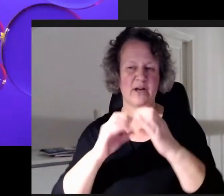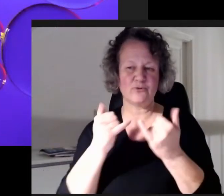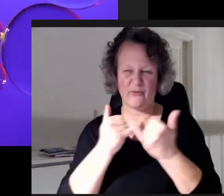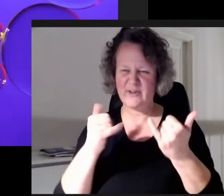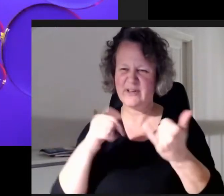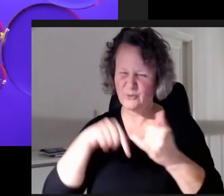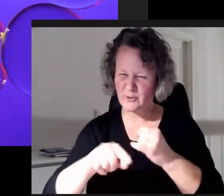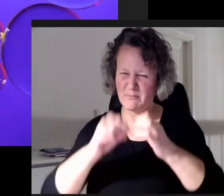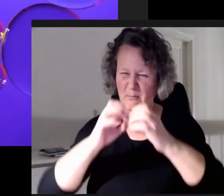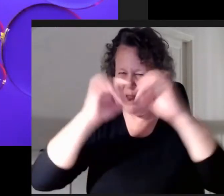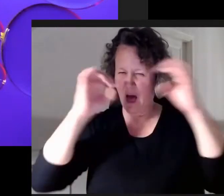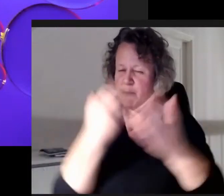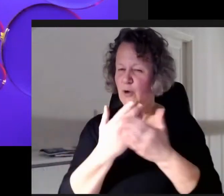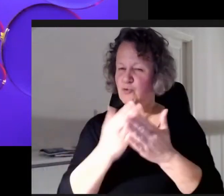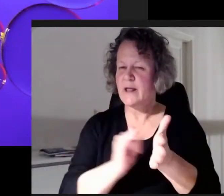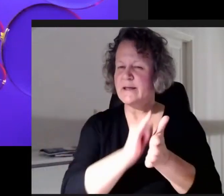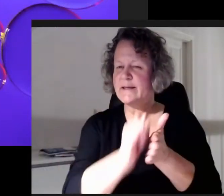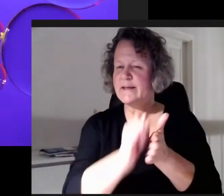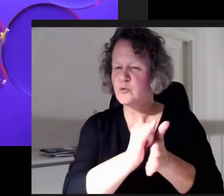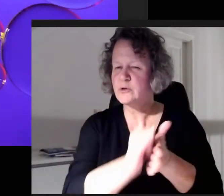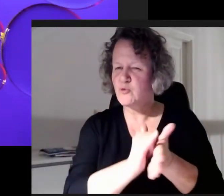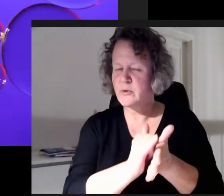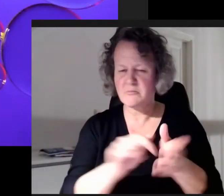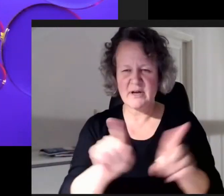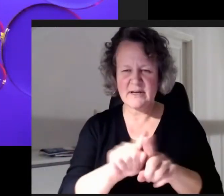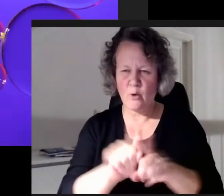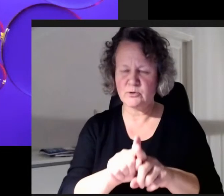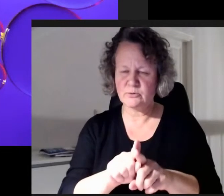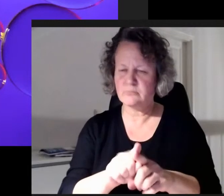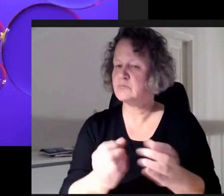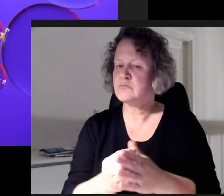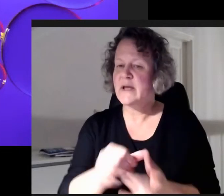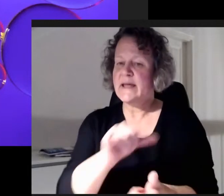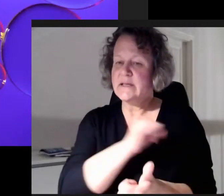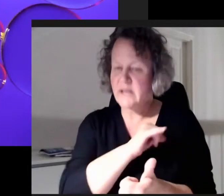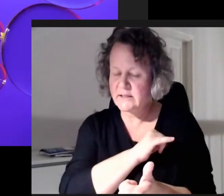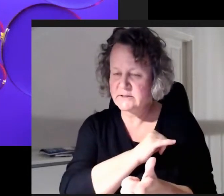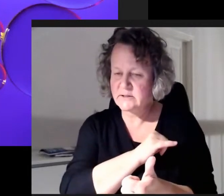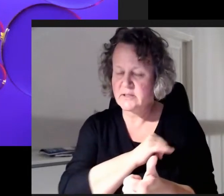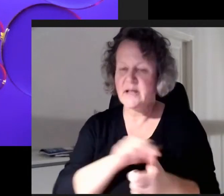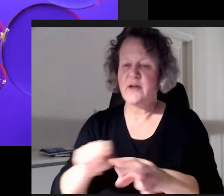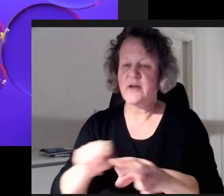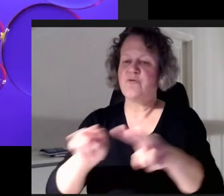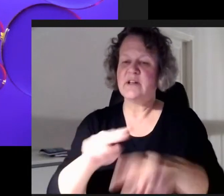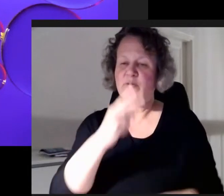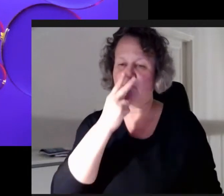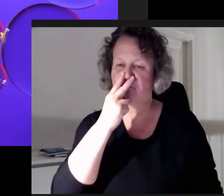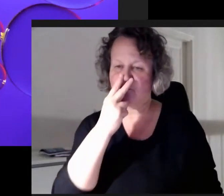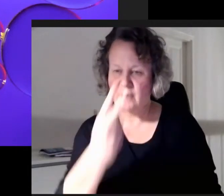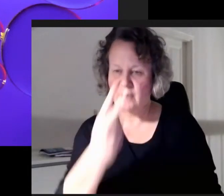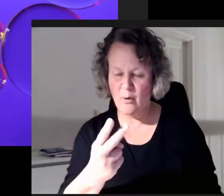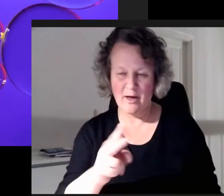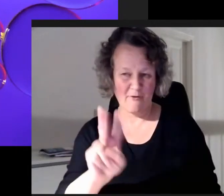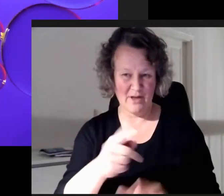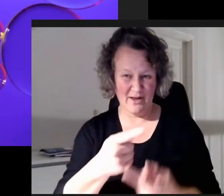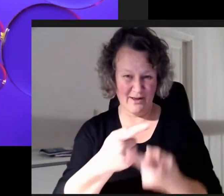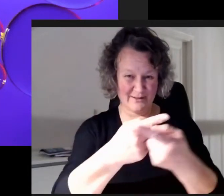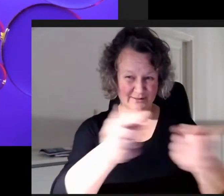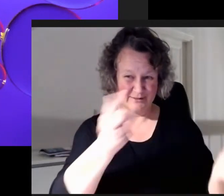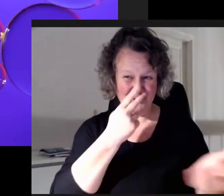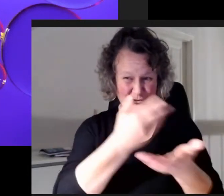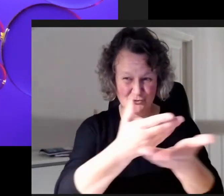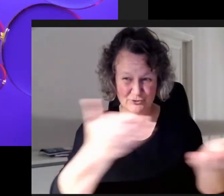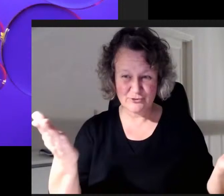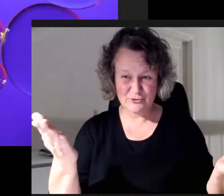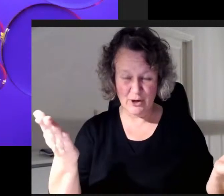does not works through these bubbles like YouTube. You have interests, you watch videos, and I